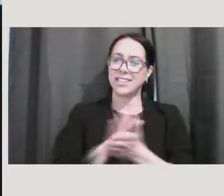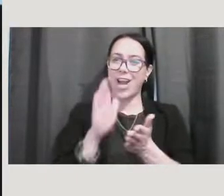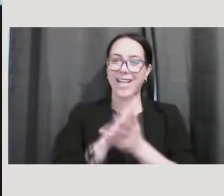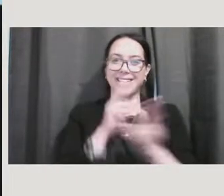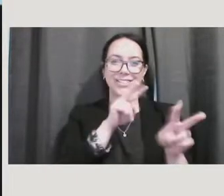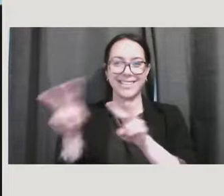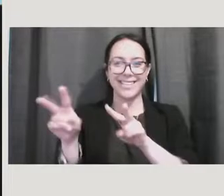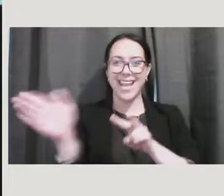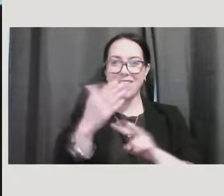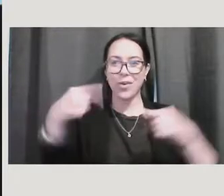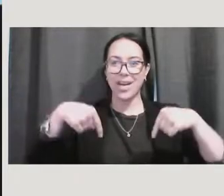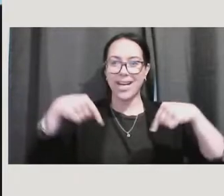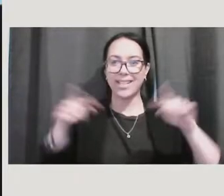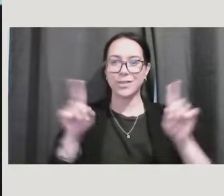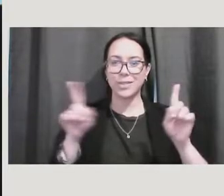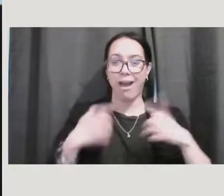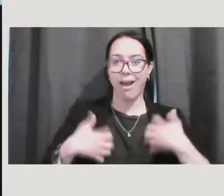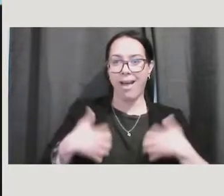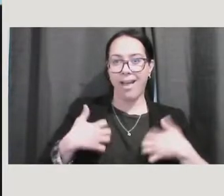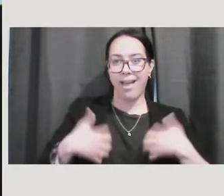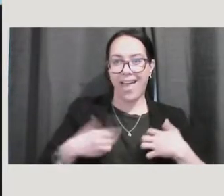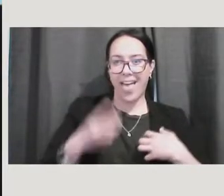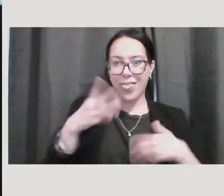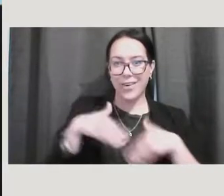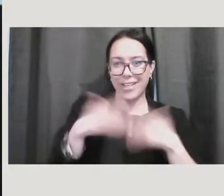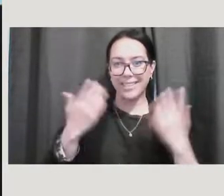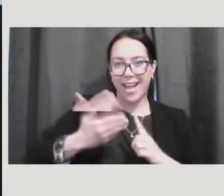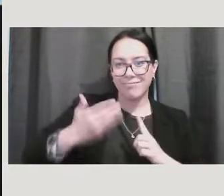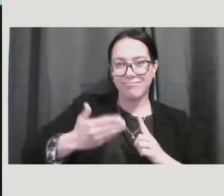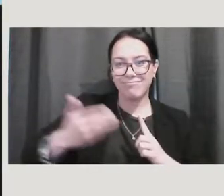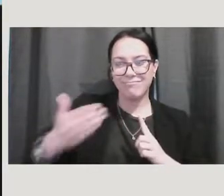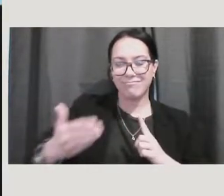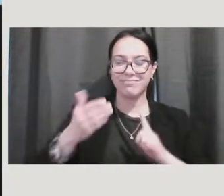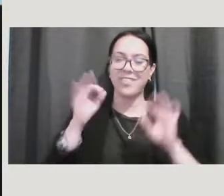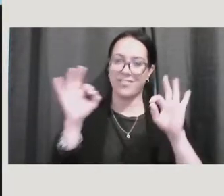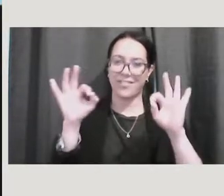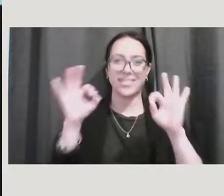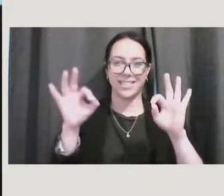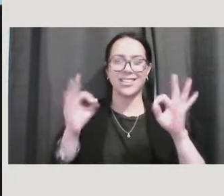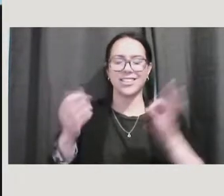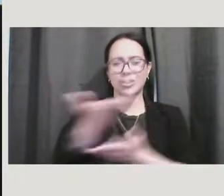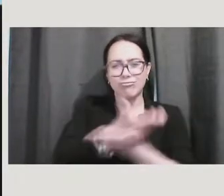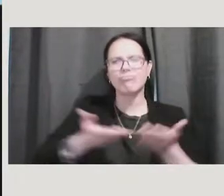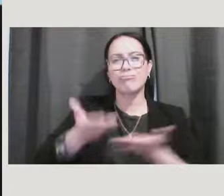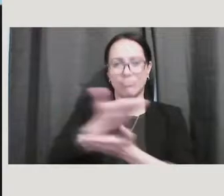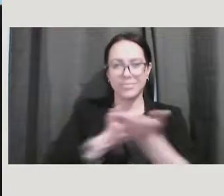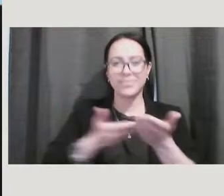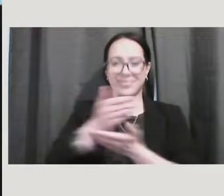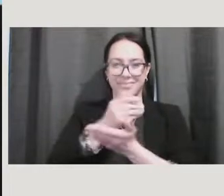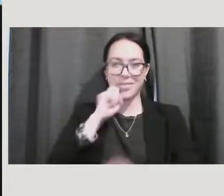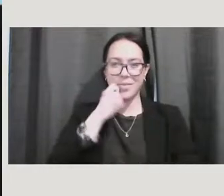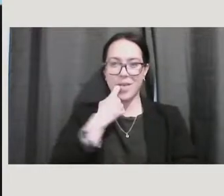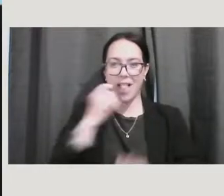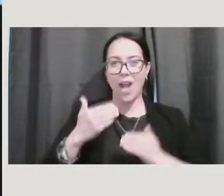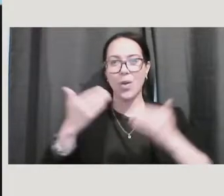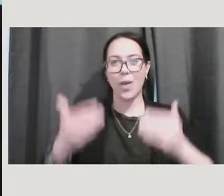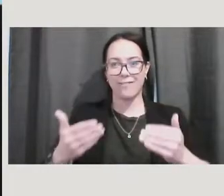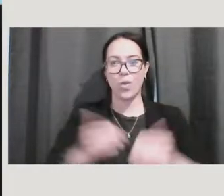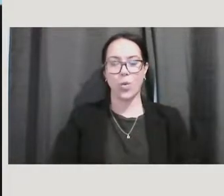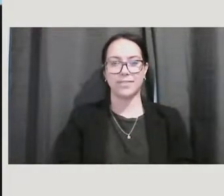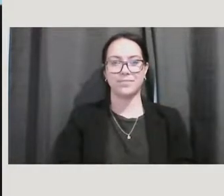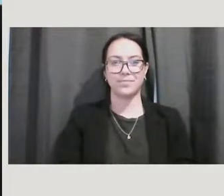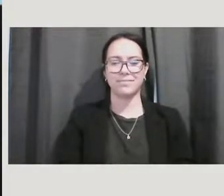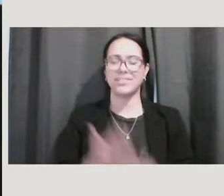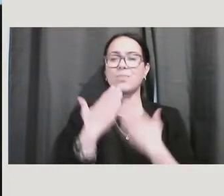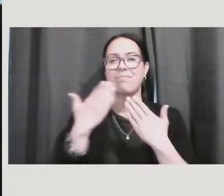I'm really excited about the next three days it's going to be a fantastic conversation I'm just just really looking forward to it so